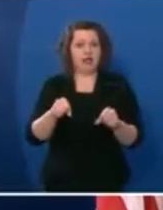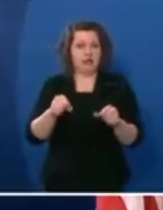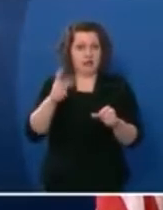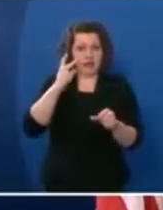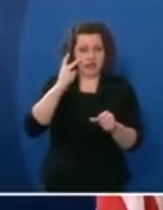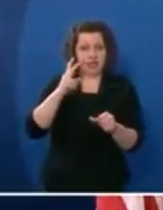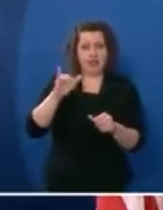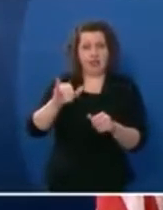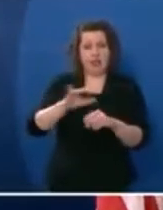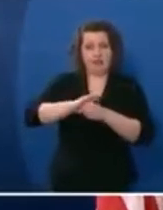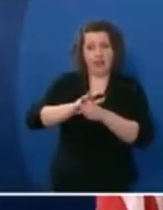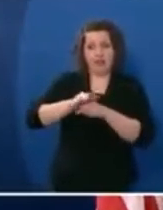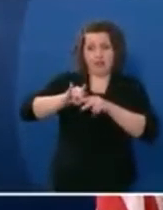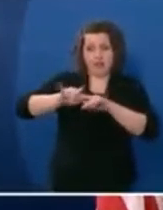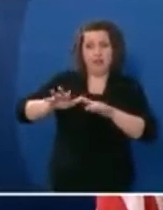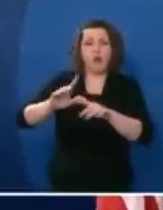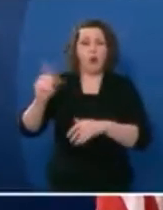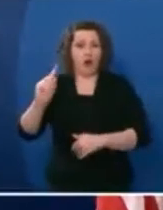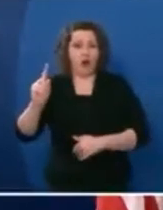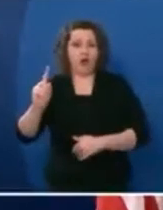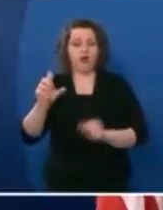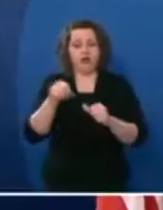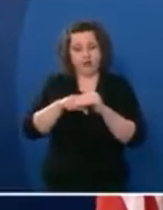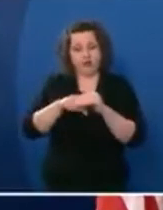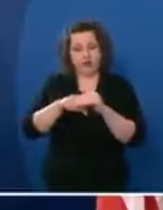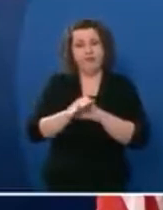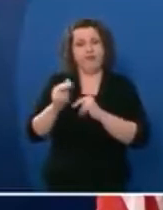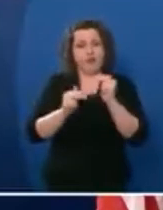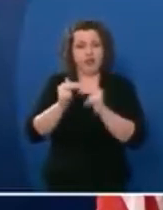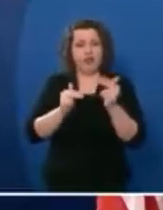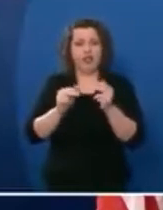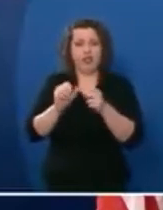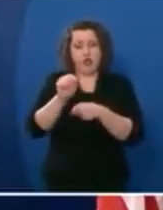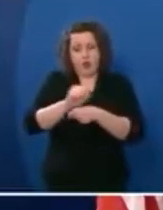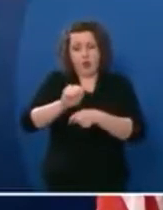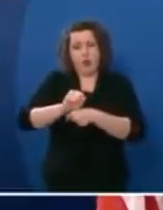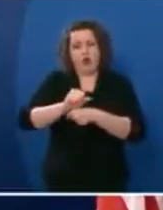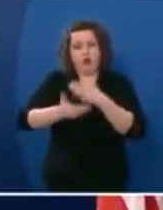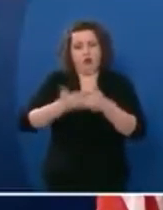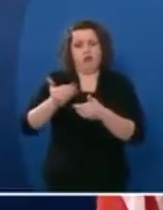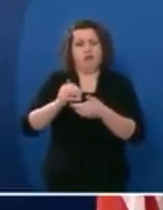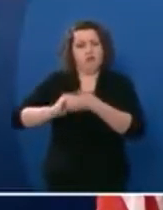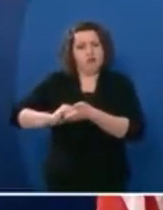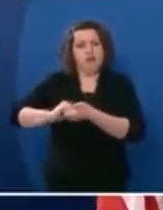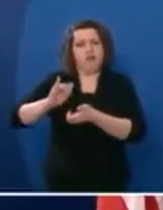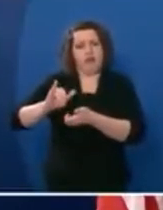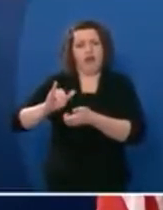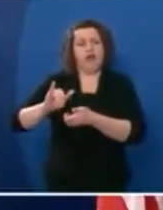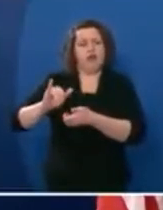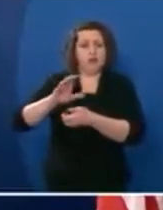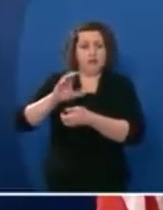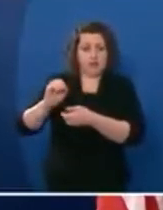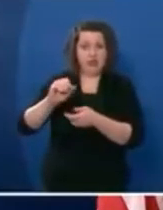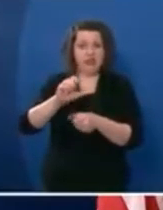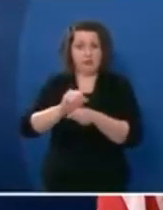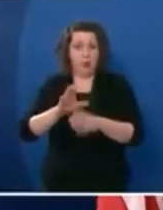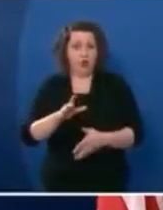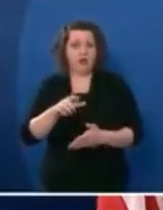virus activity is at, get into the facility and work with the facility and the employees to